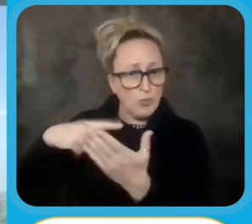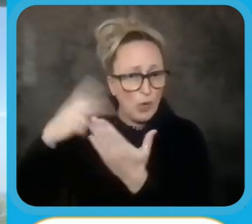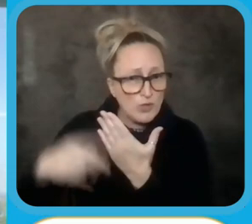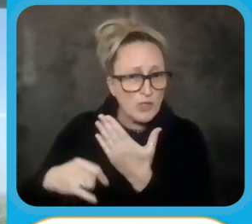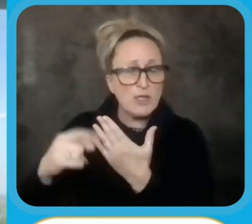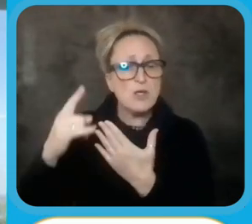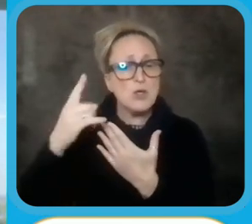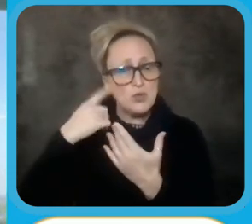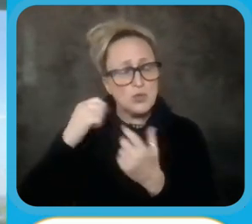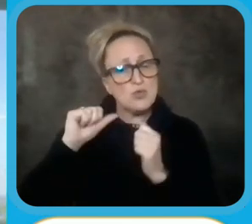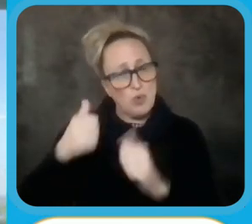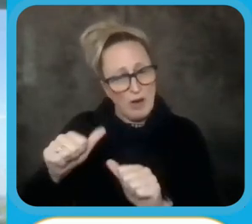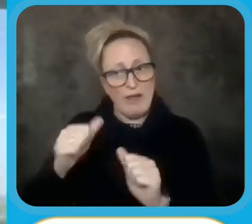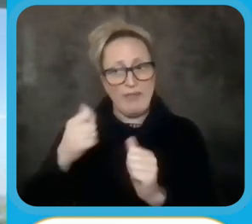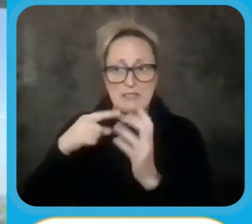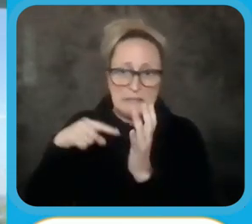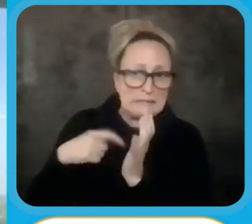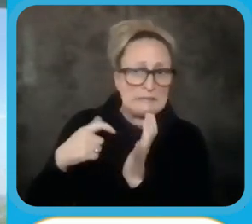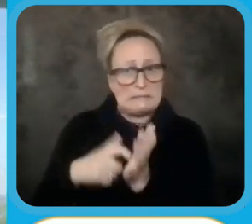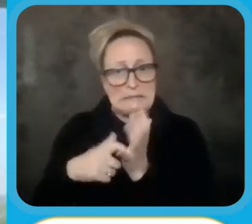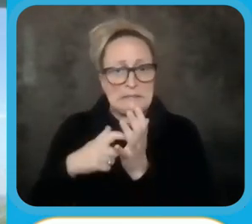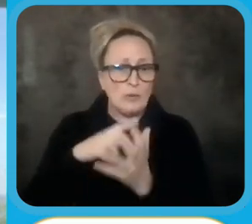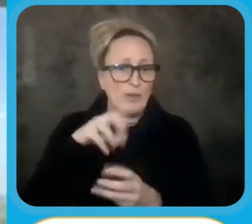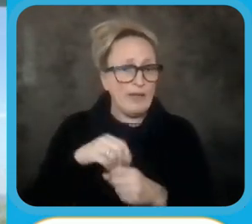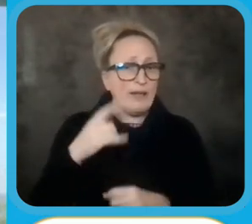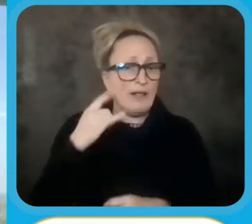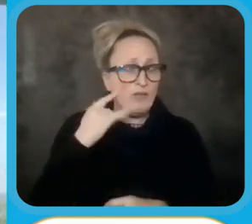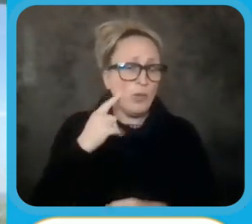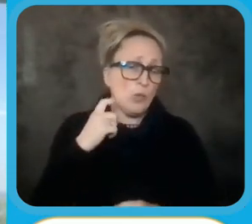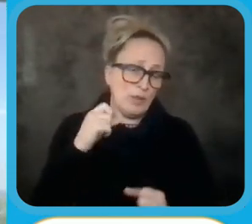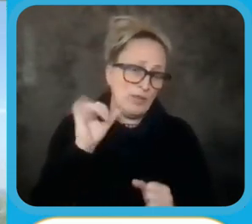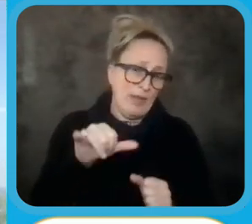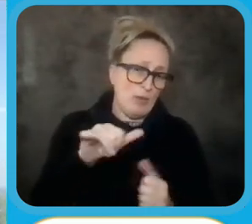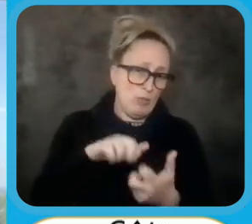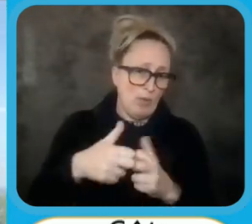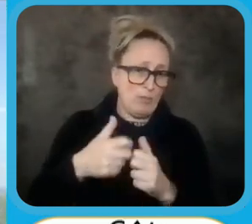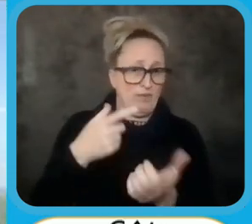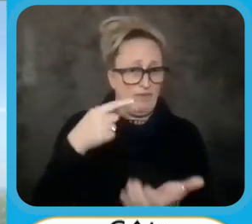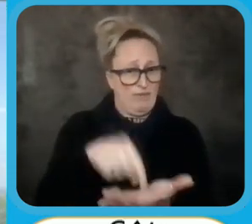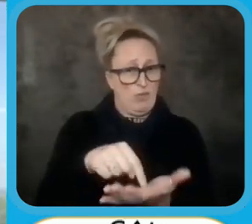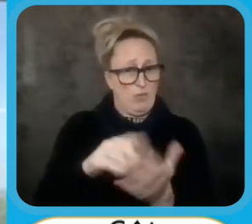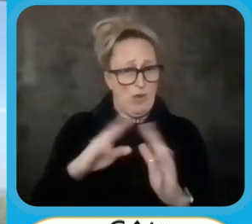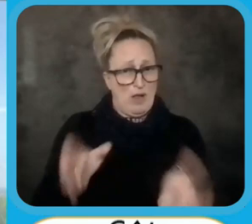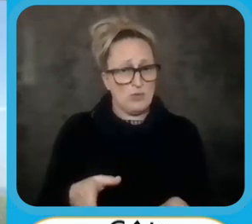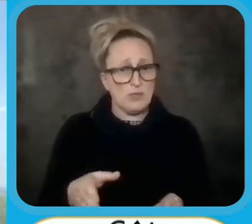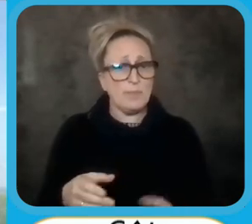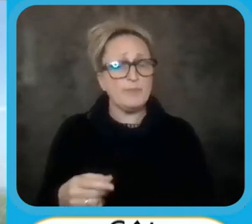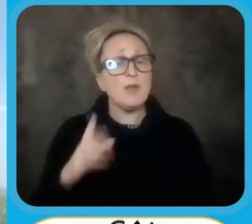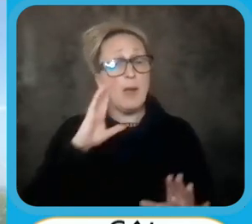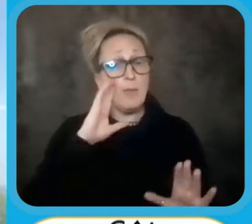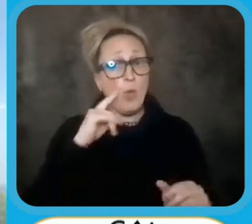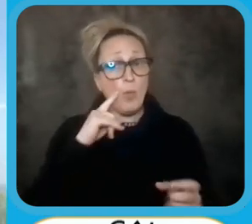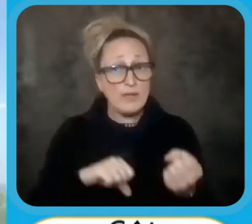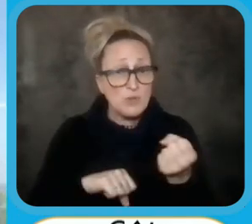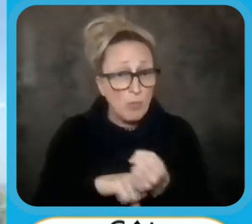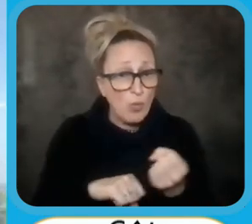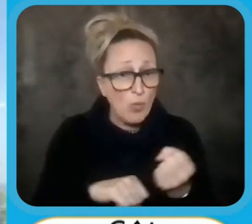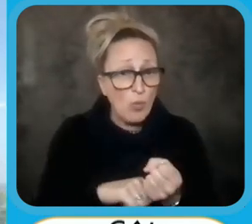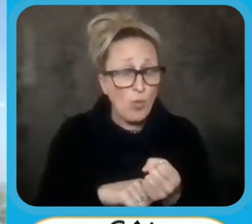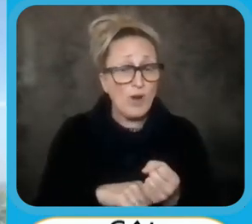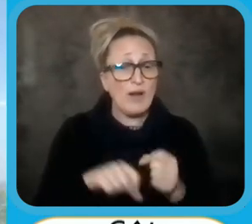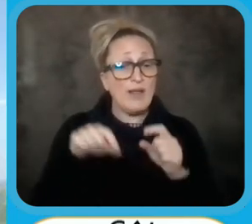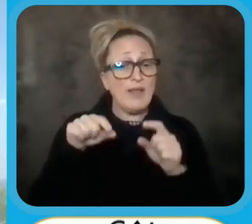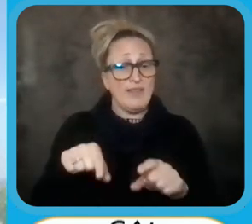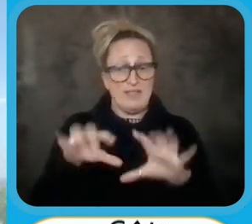dent in this demand that we have in the state of California with affordable housing. I am hoping, with the support of this